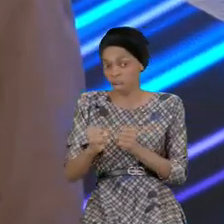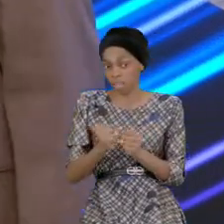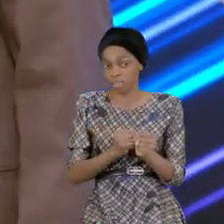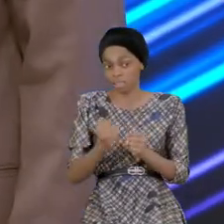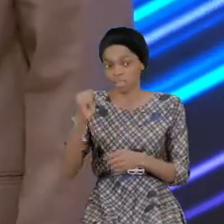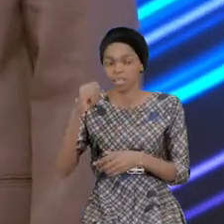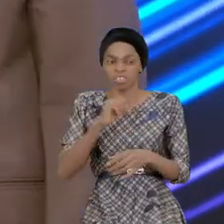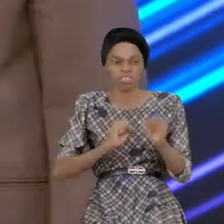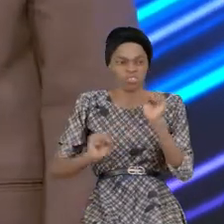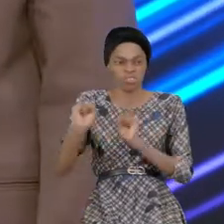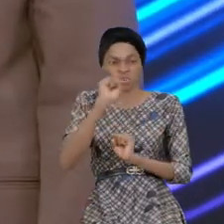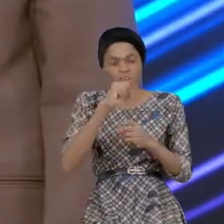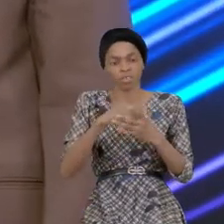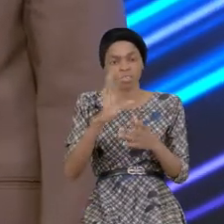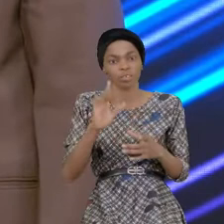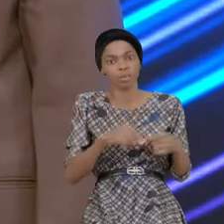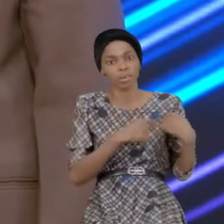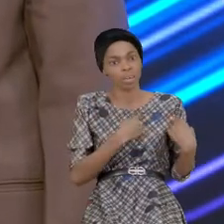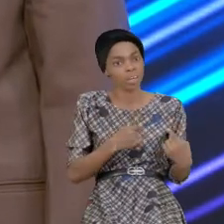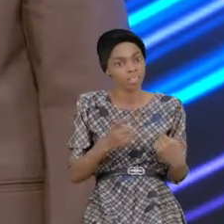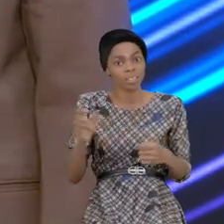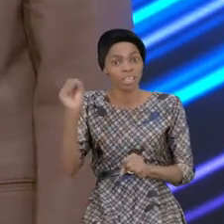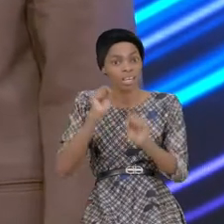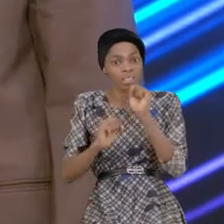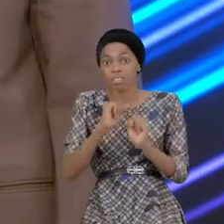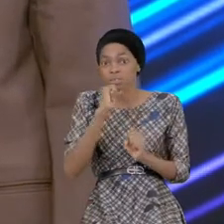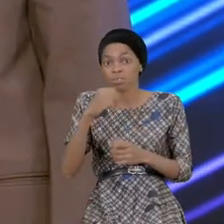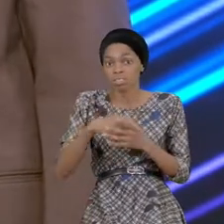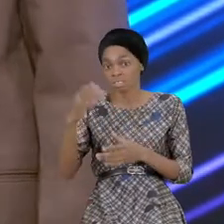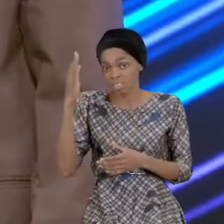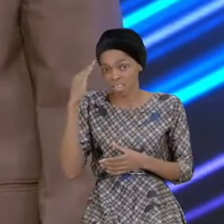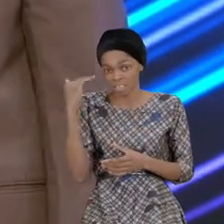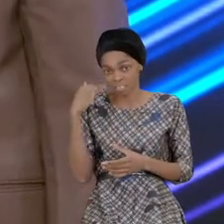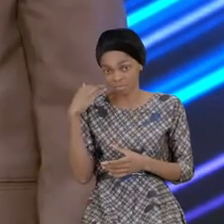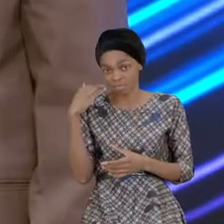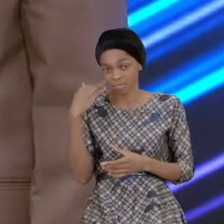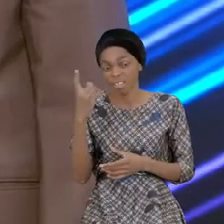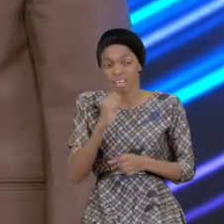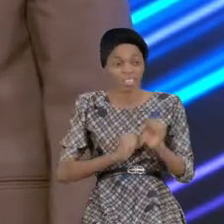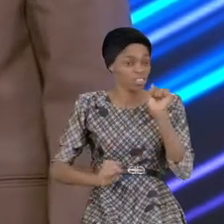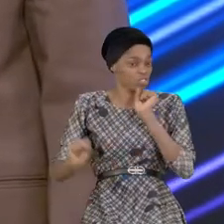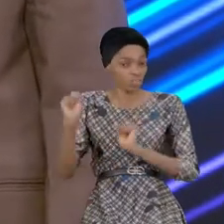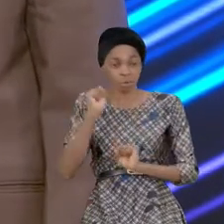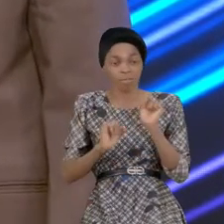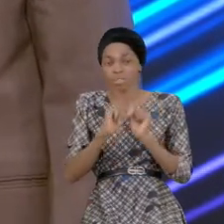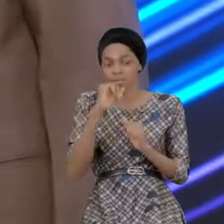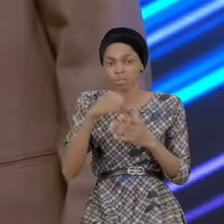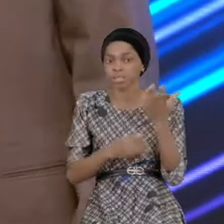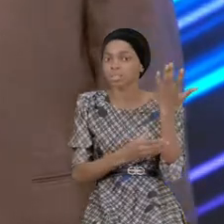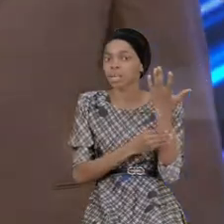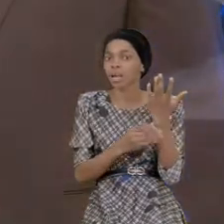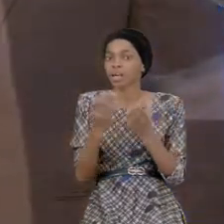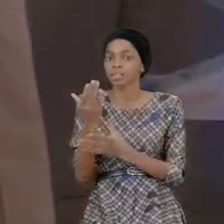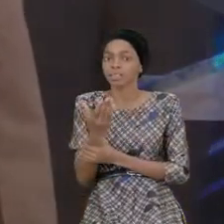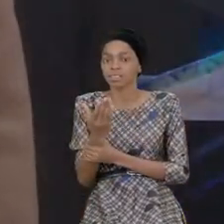heart, the strife is not in the head. The strife is not in the hand.